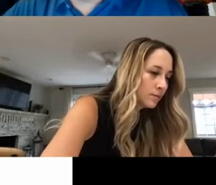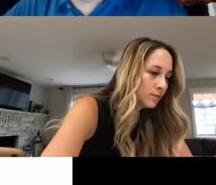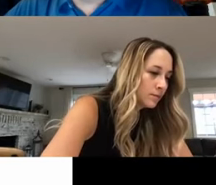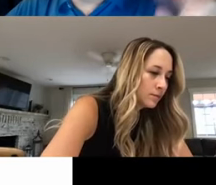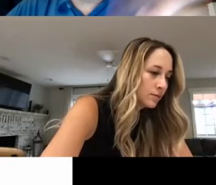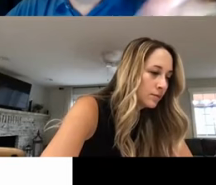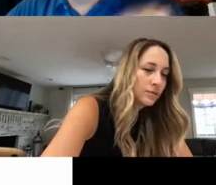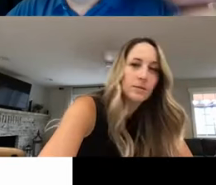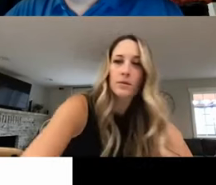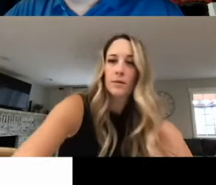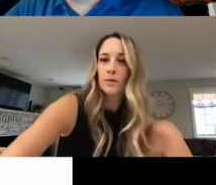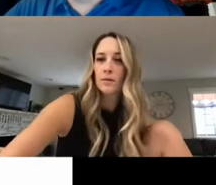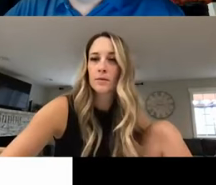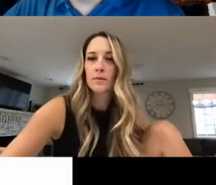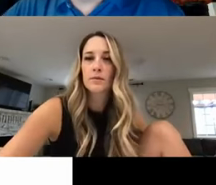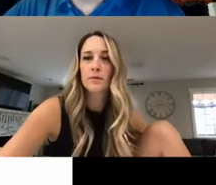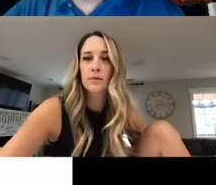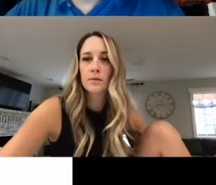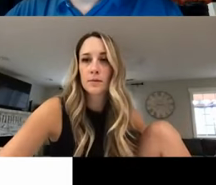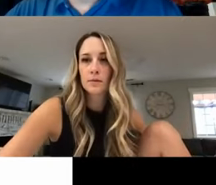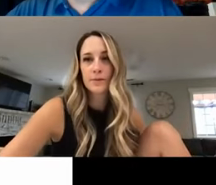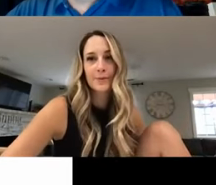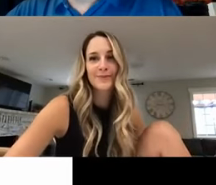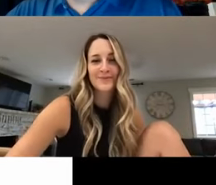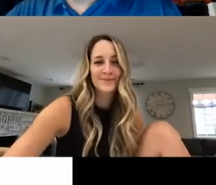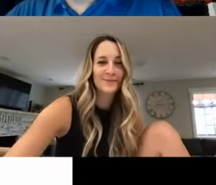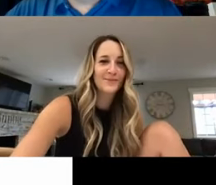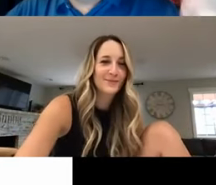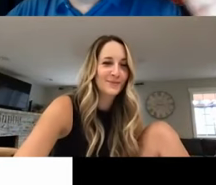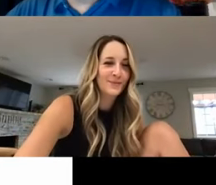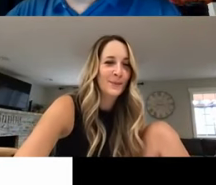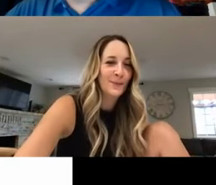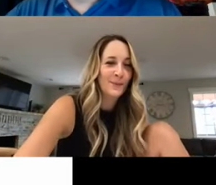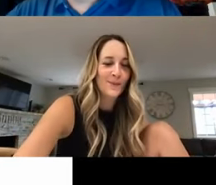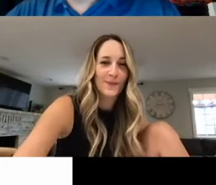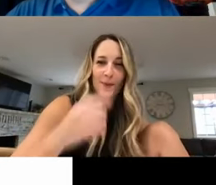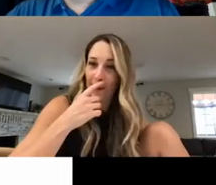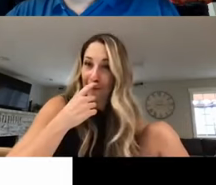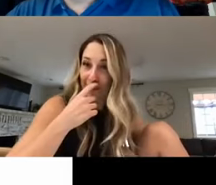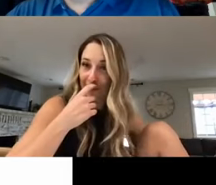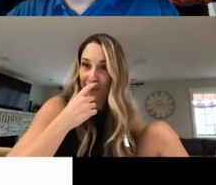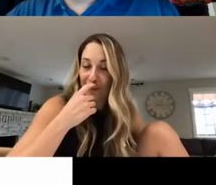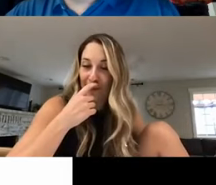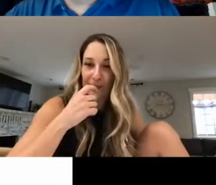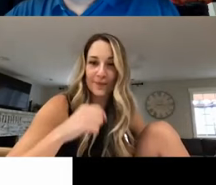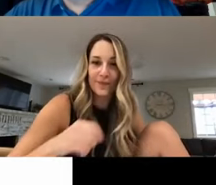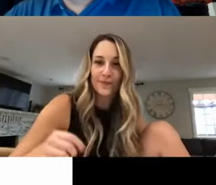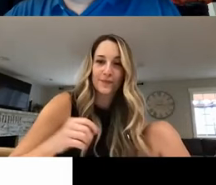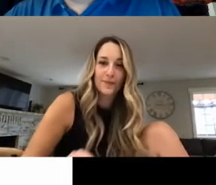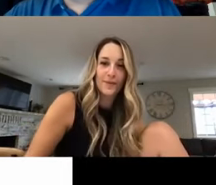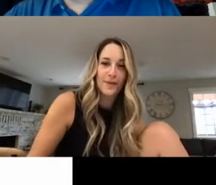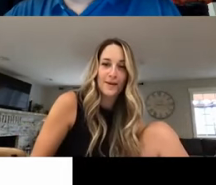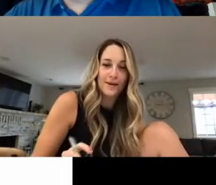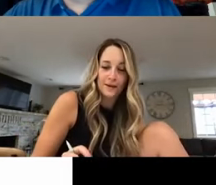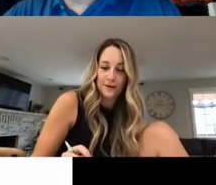You guys can't hear me, right? This is the part where you guys respond. Would they let you check out the book? No. Excellent.